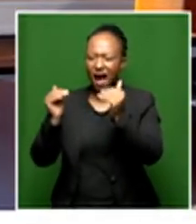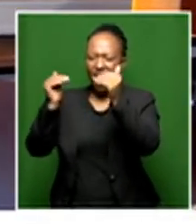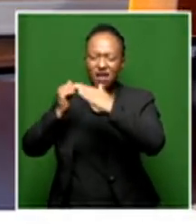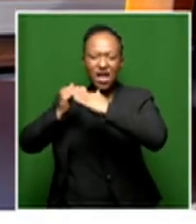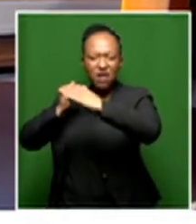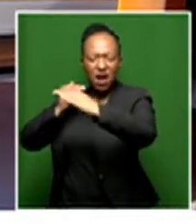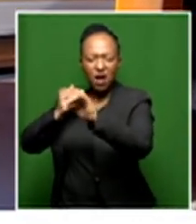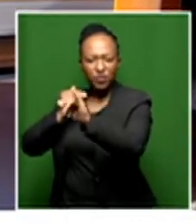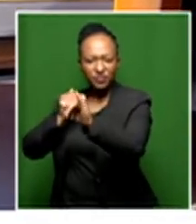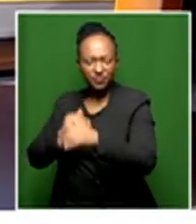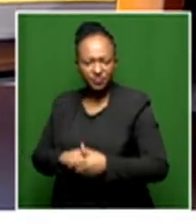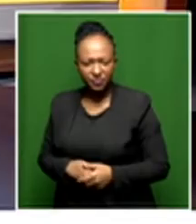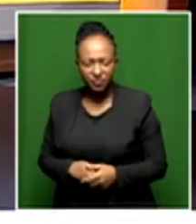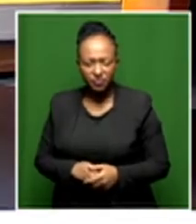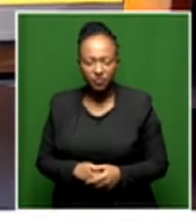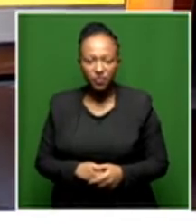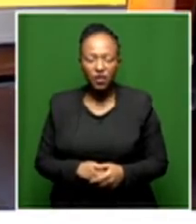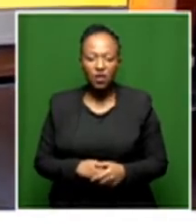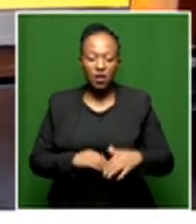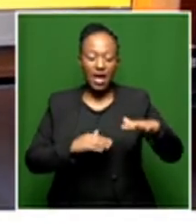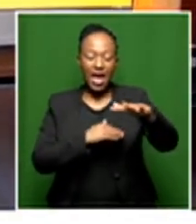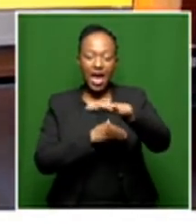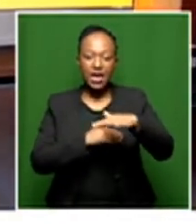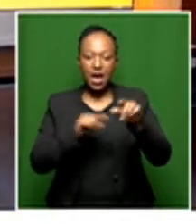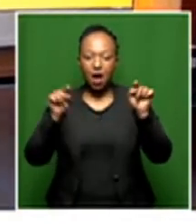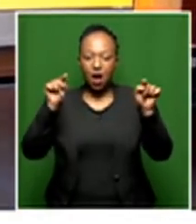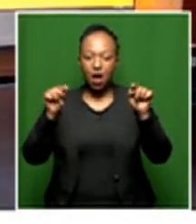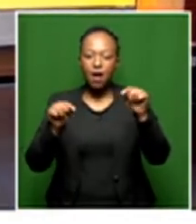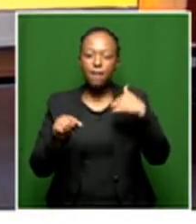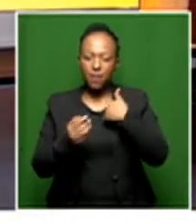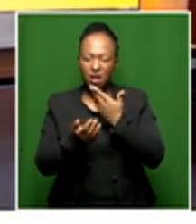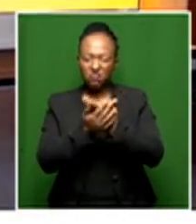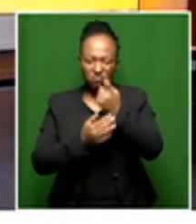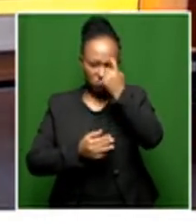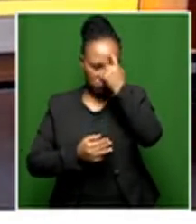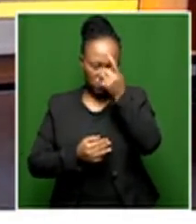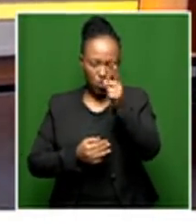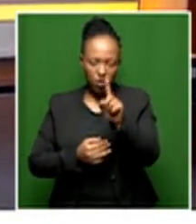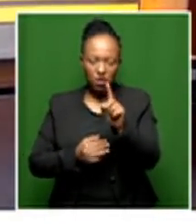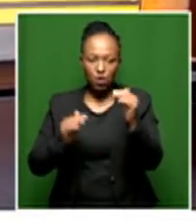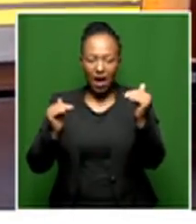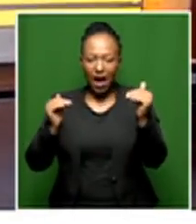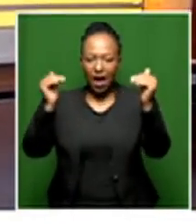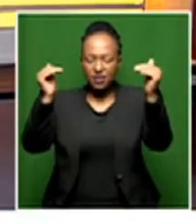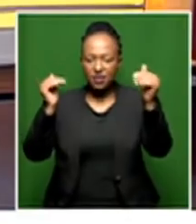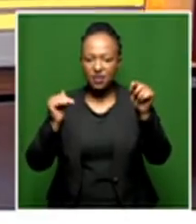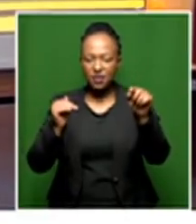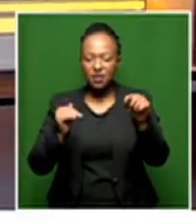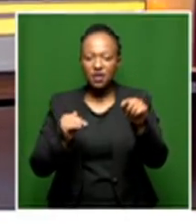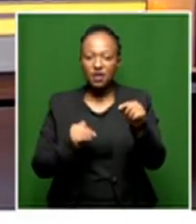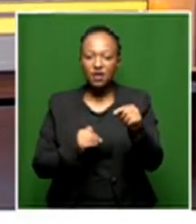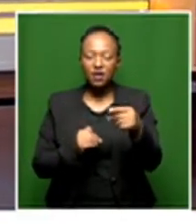areas? There are two areas really that I can think of that are very high. Your Hest